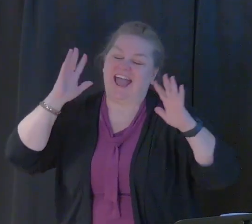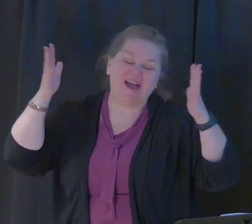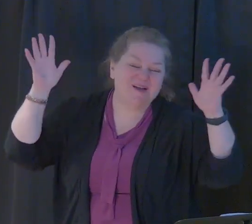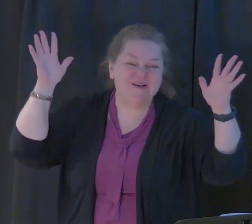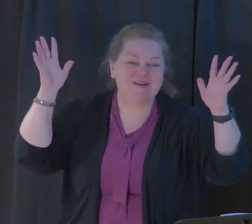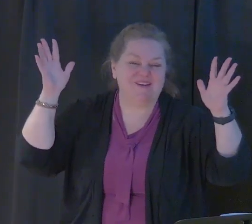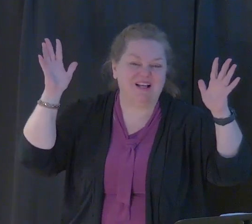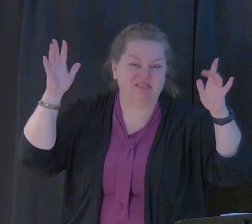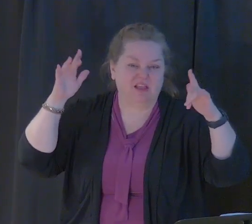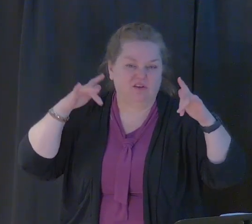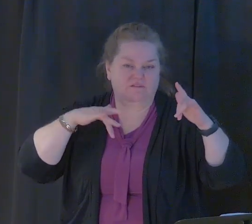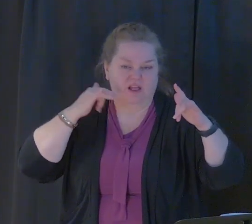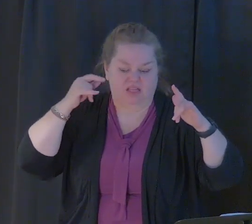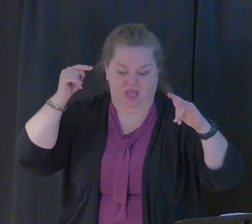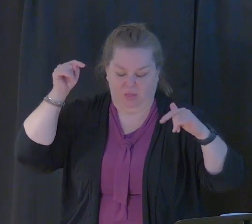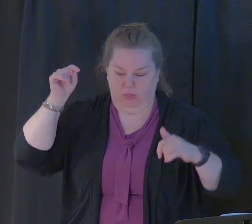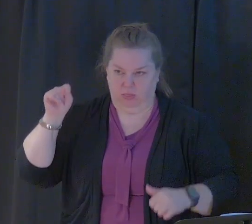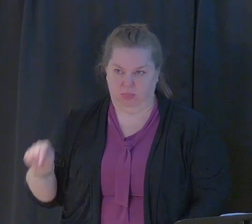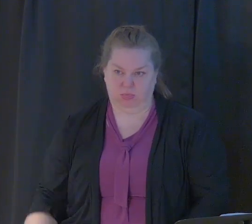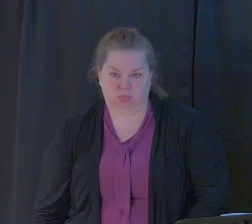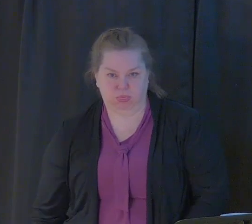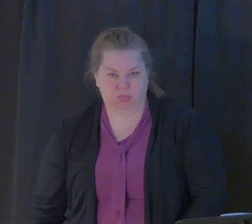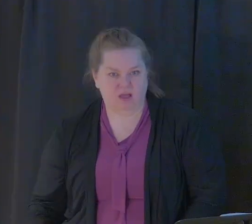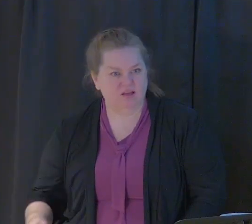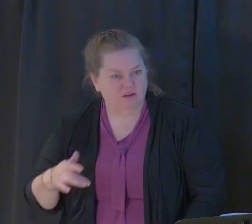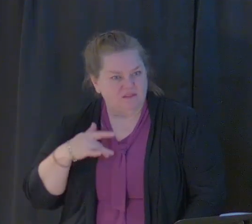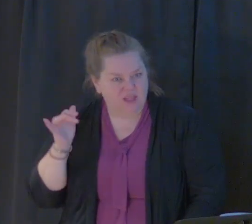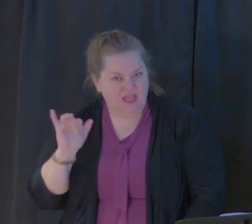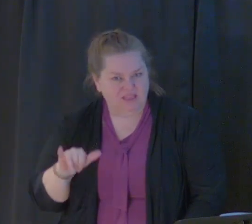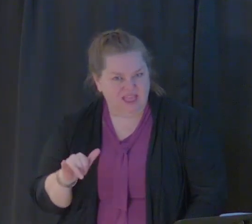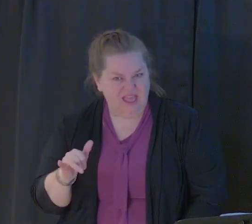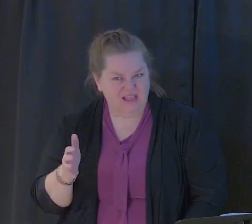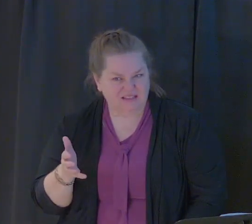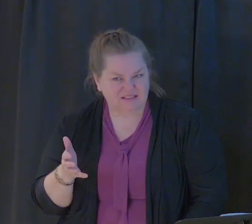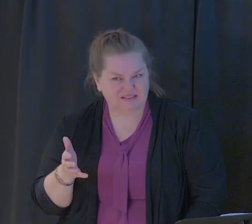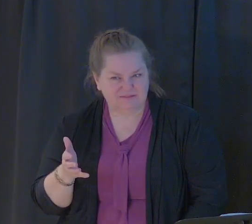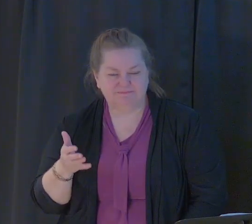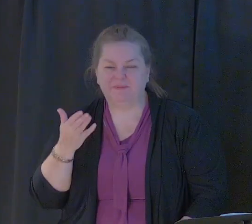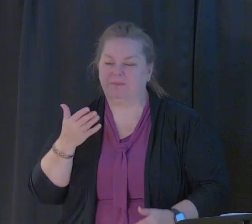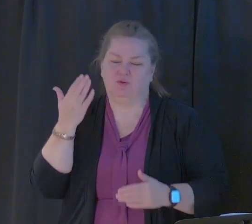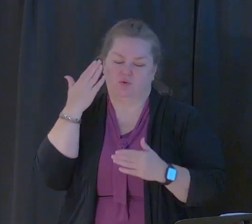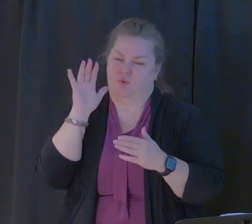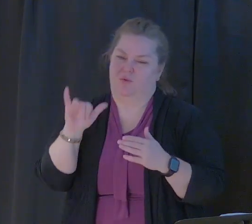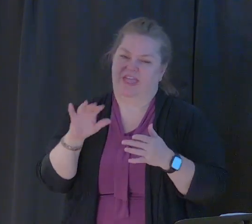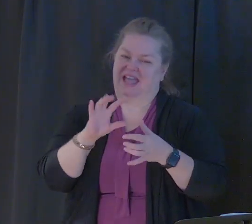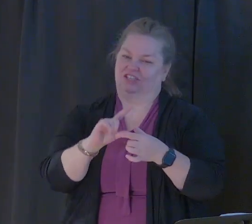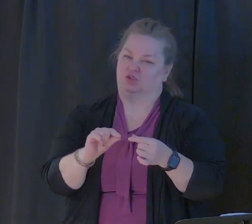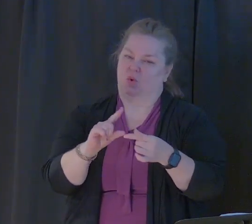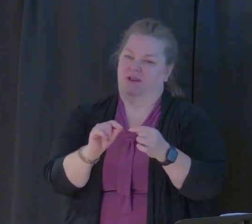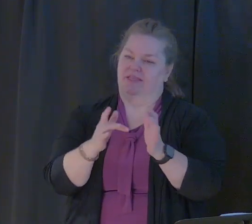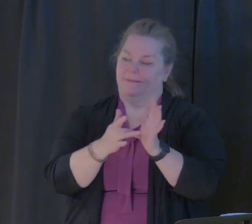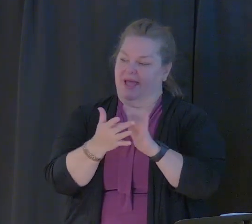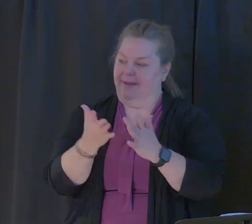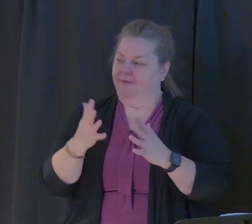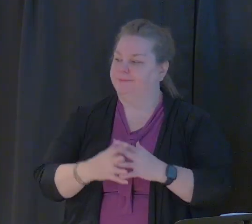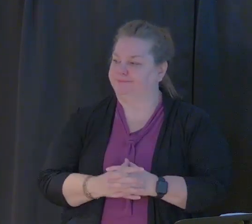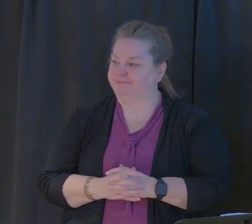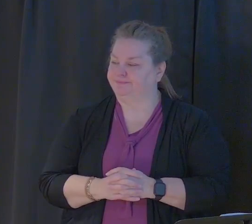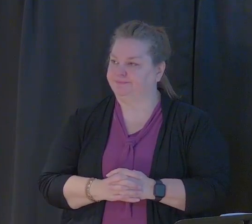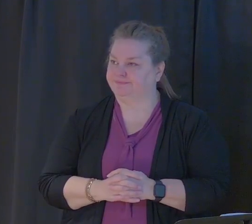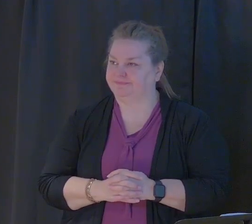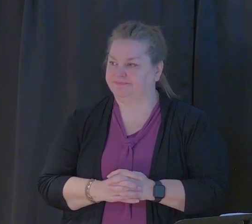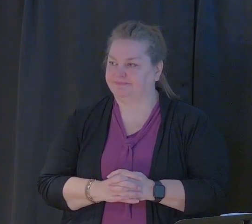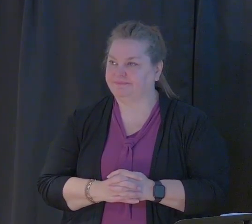like you're way down here? You may not be totally familiar with this story in the Bible, but just kind of write it down, mark